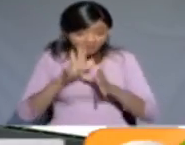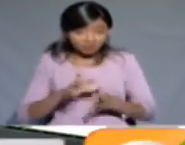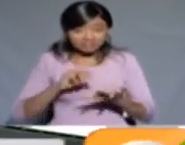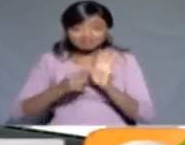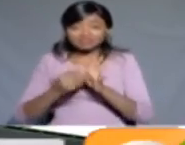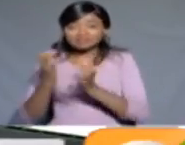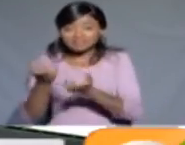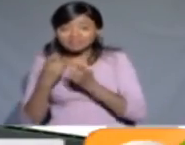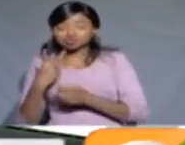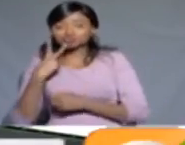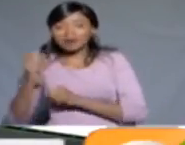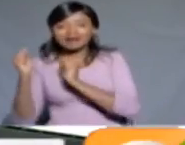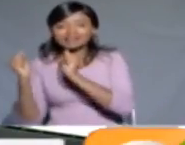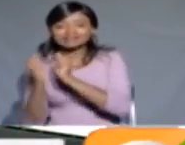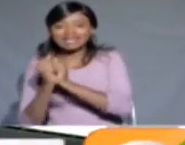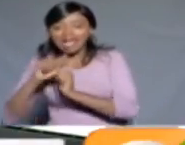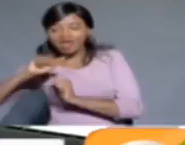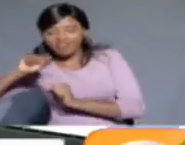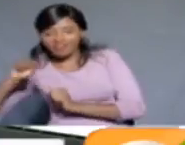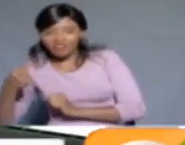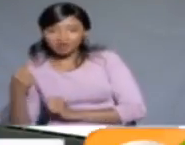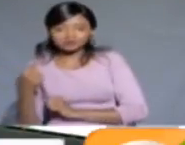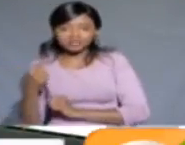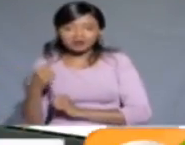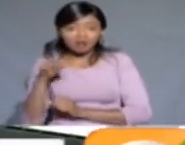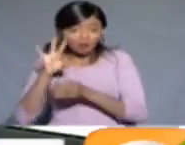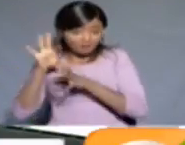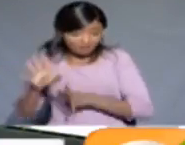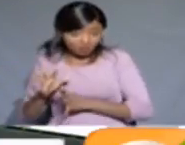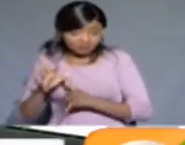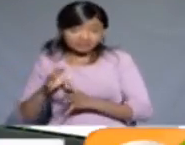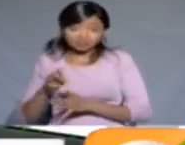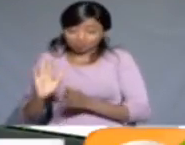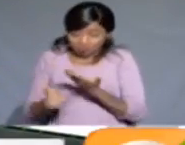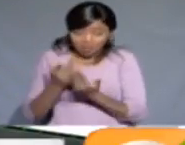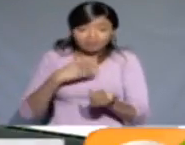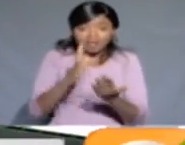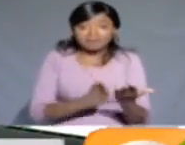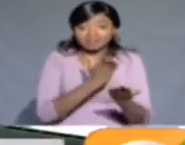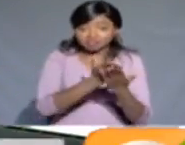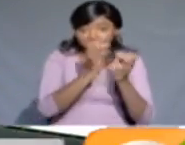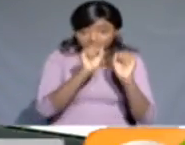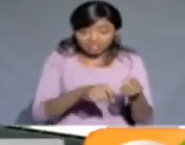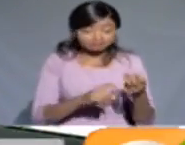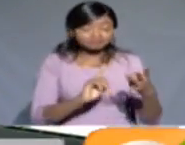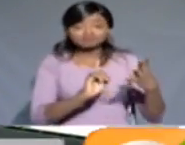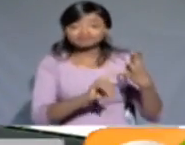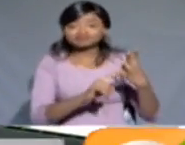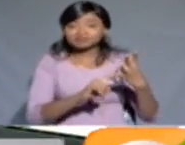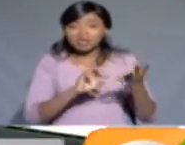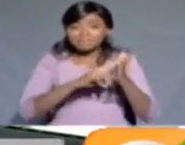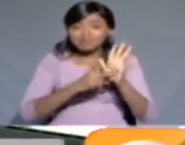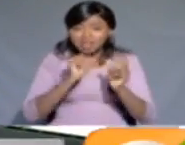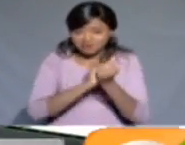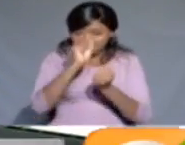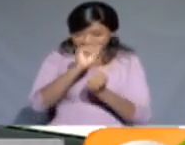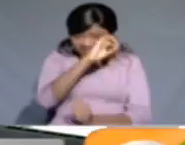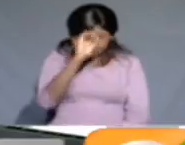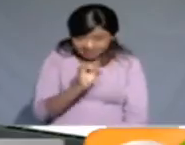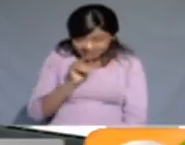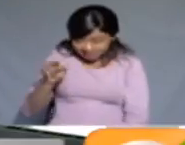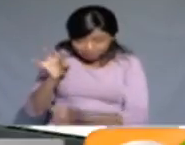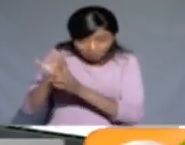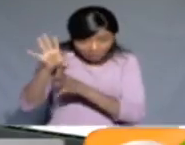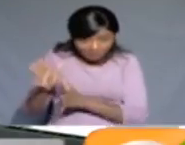210,000 registered voters in that constituency. Of these, you will also need to ensure that at least 15% of the voters are in more